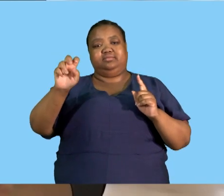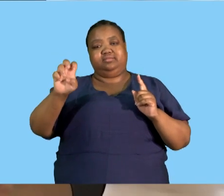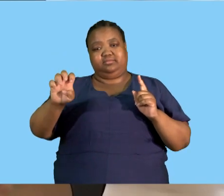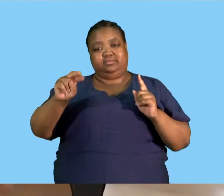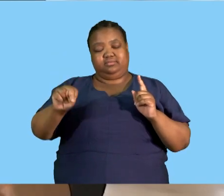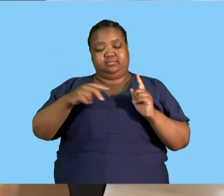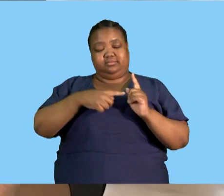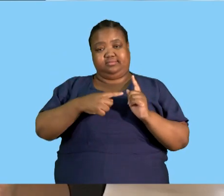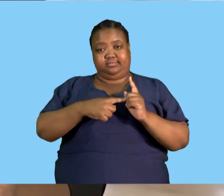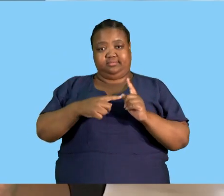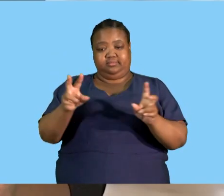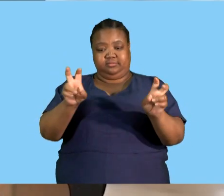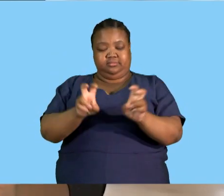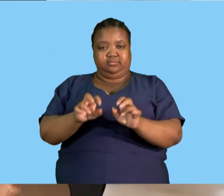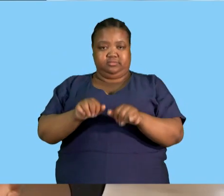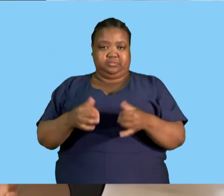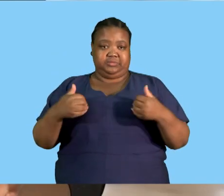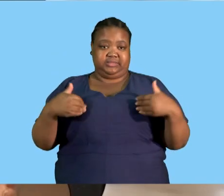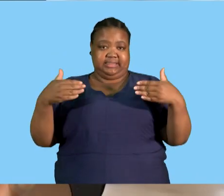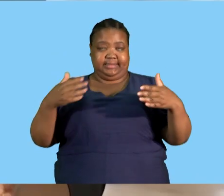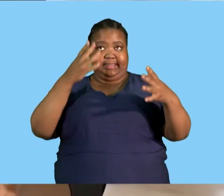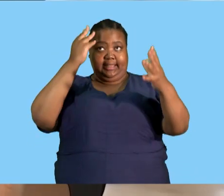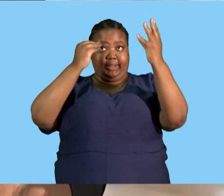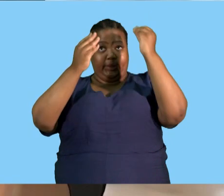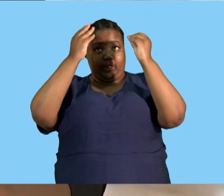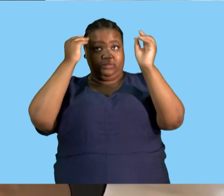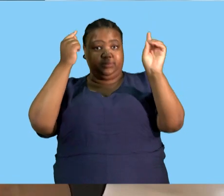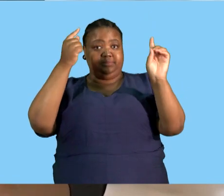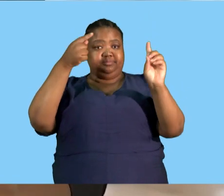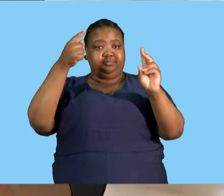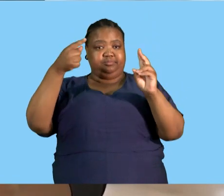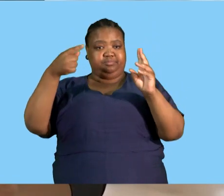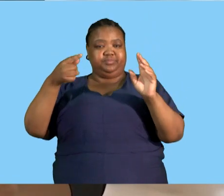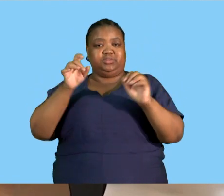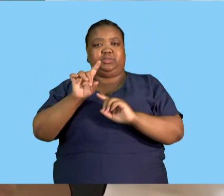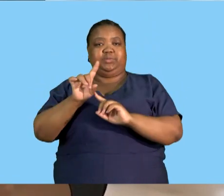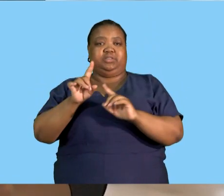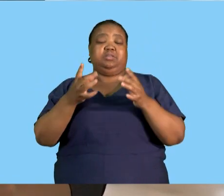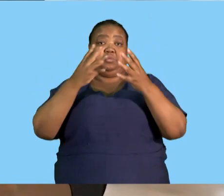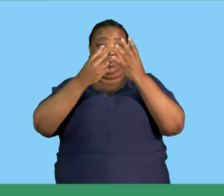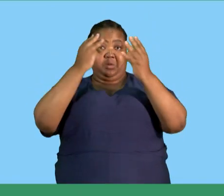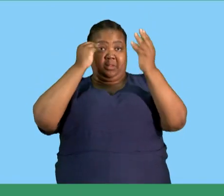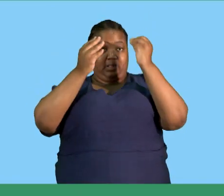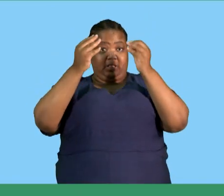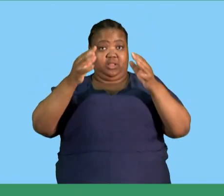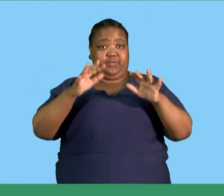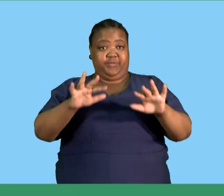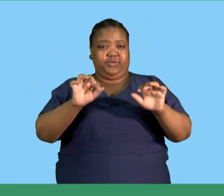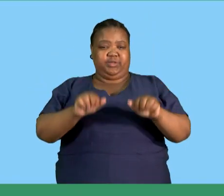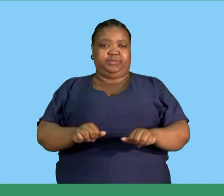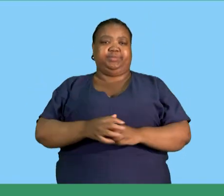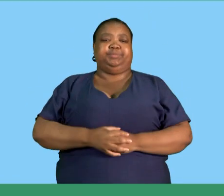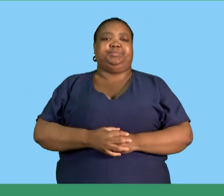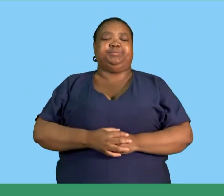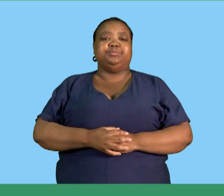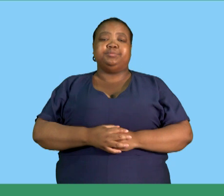Right, so we're going to start with our learning or lessons objectives for this topic or for this lesson. It says here, by the end of this lesson, you